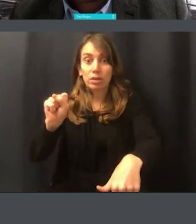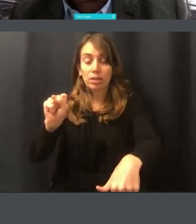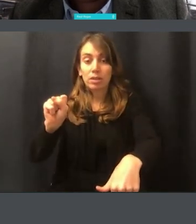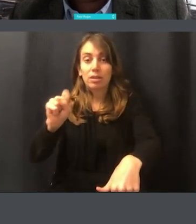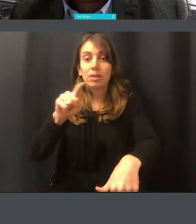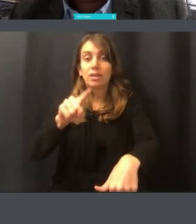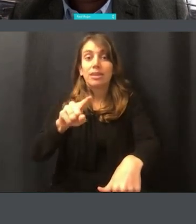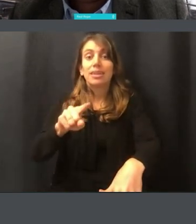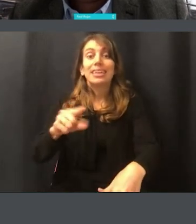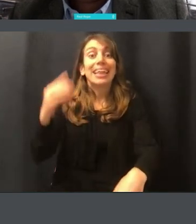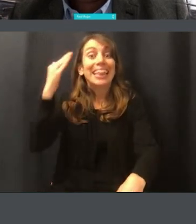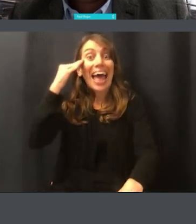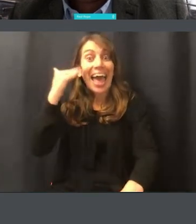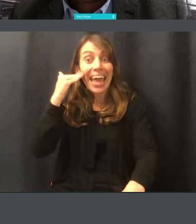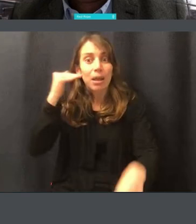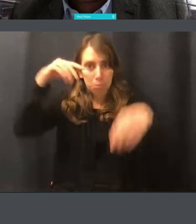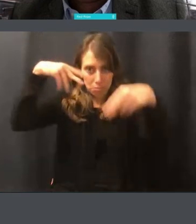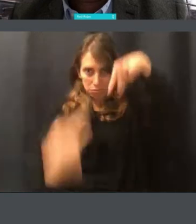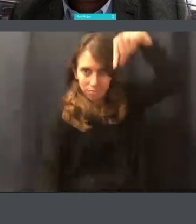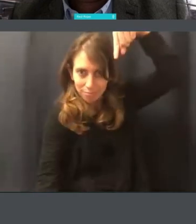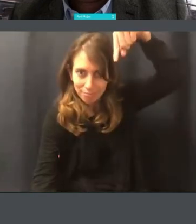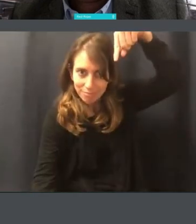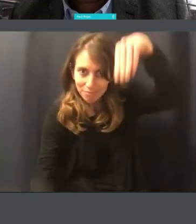Tócate la cabeza.